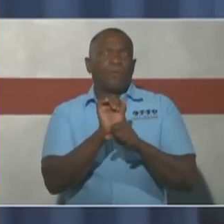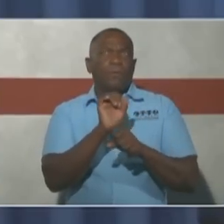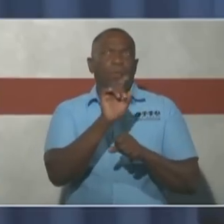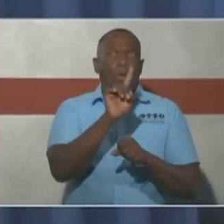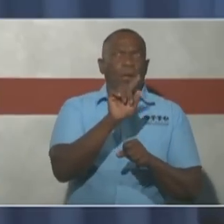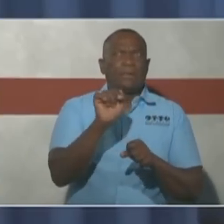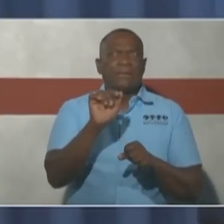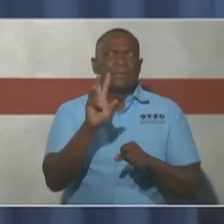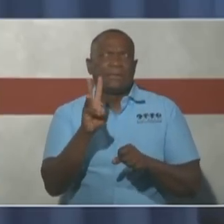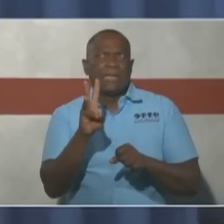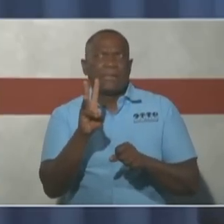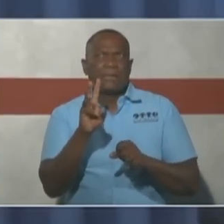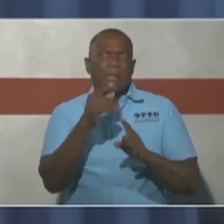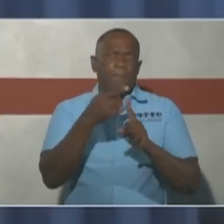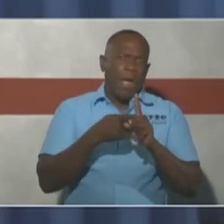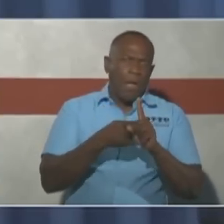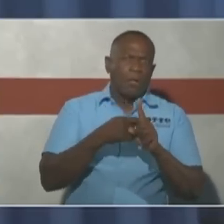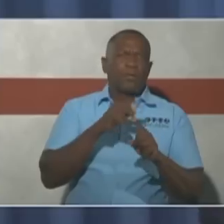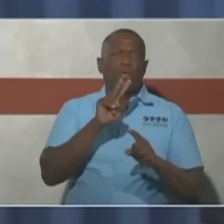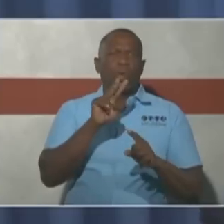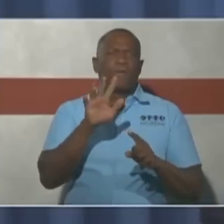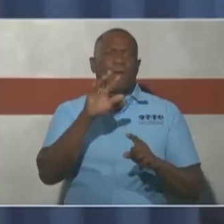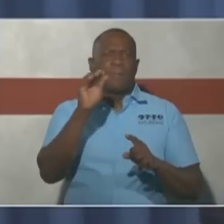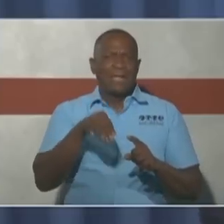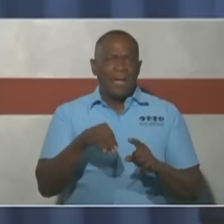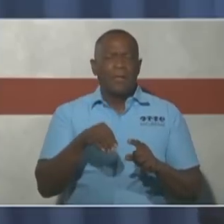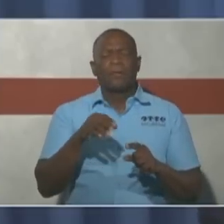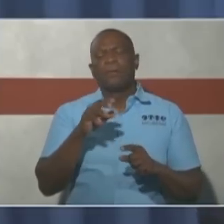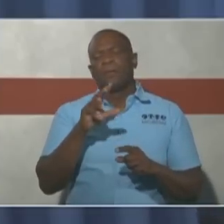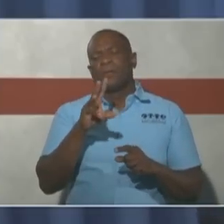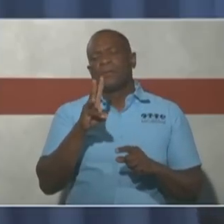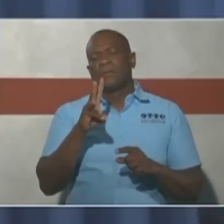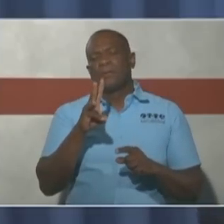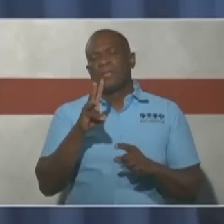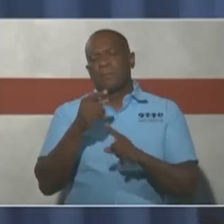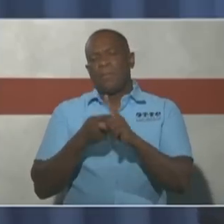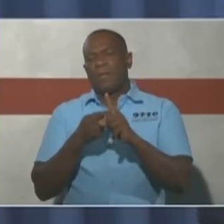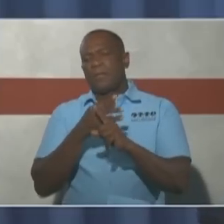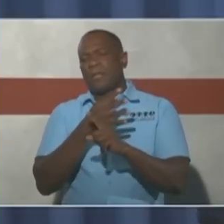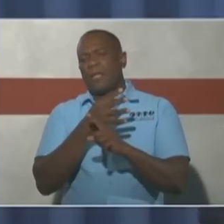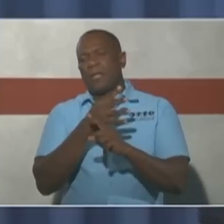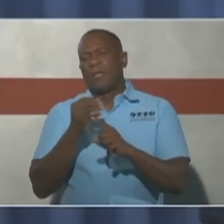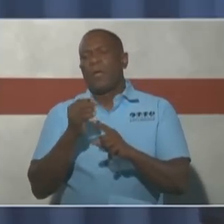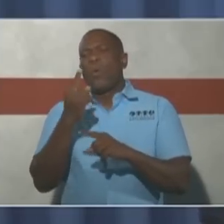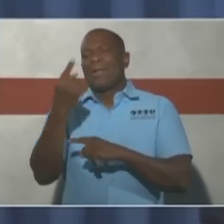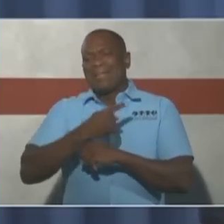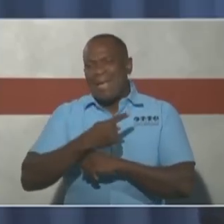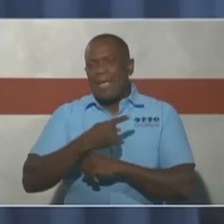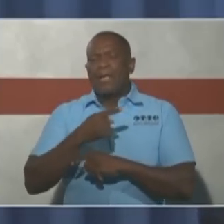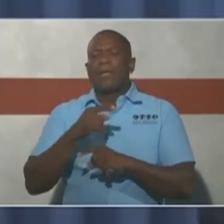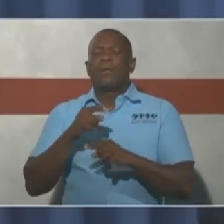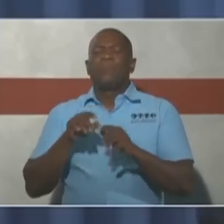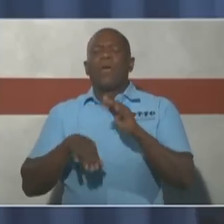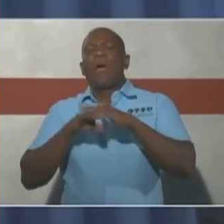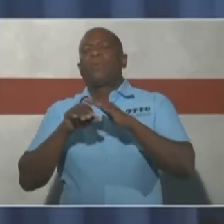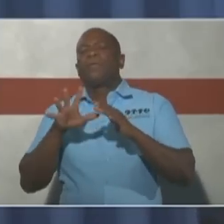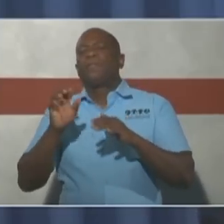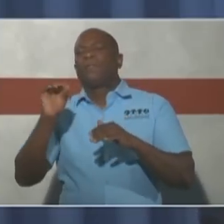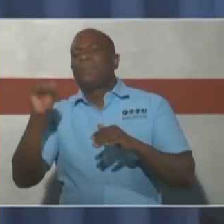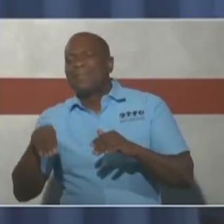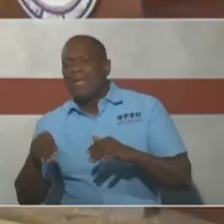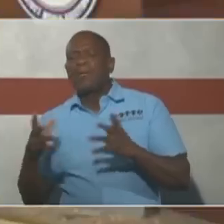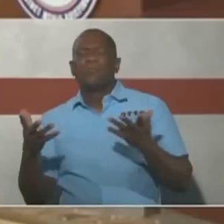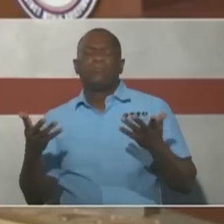the Cabinet note would have approved the ex gratia payment of 1 month's salary. We did do a